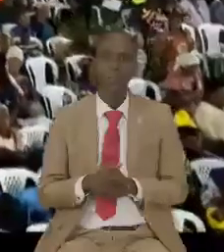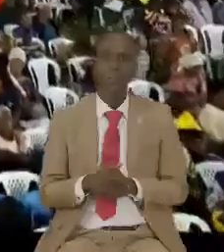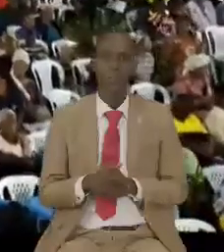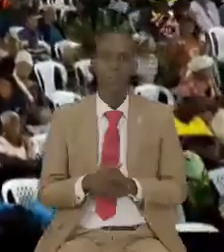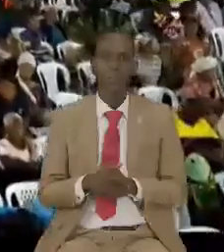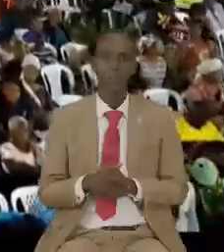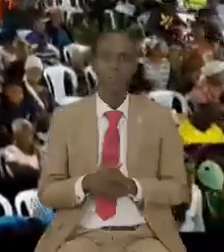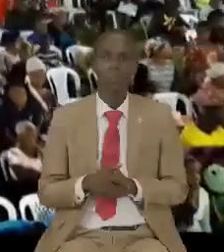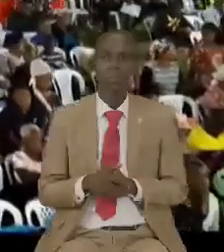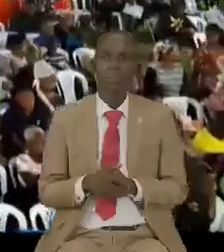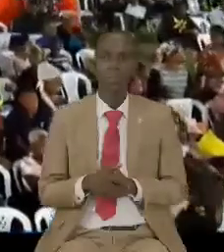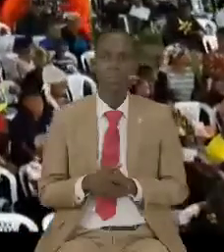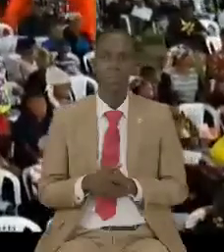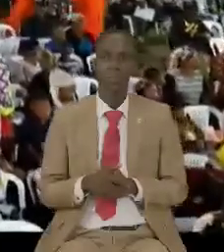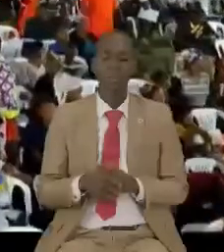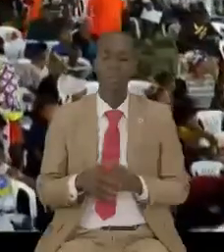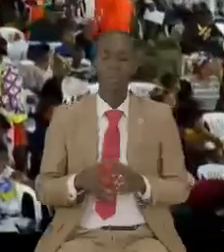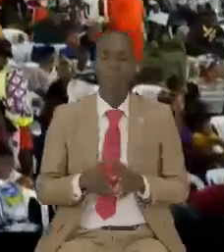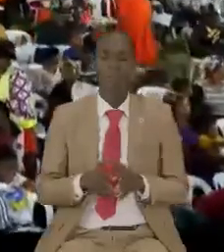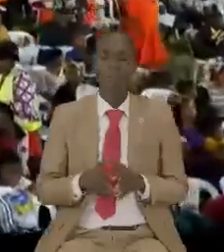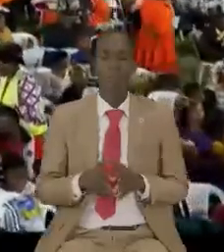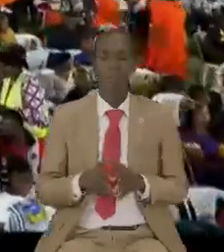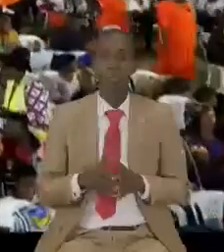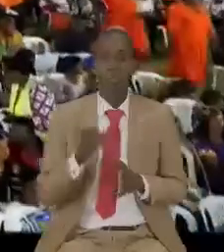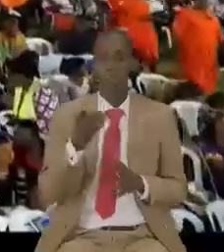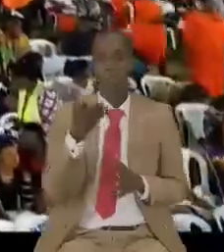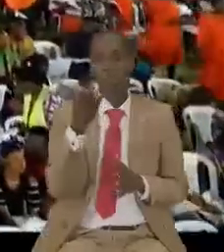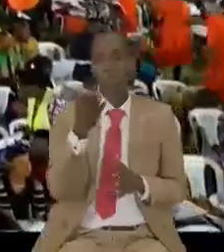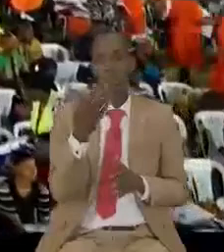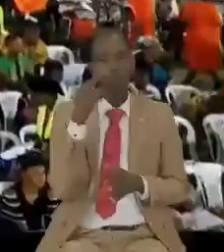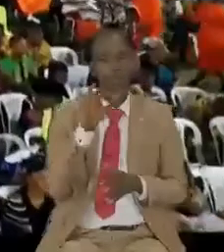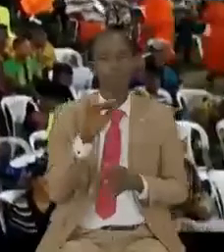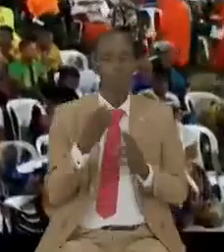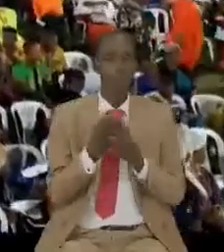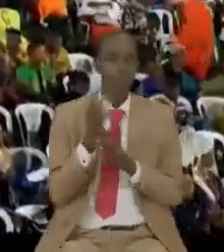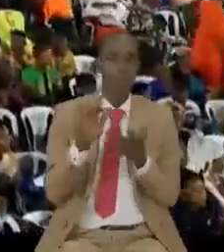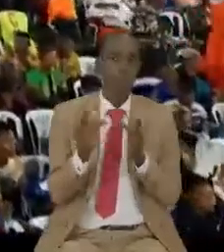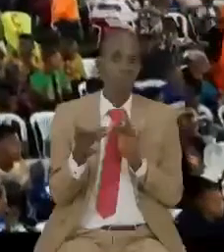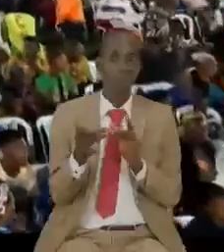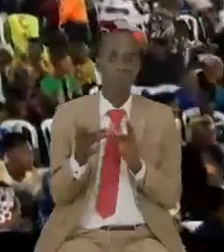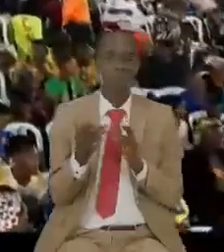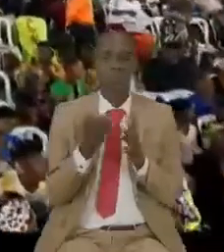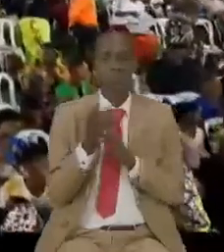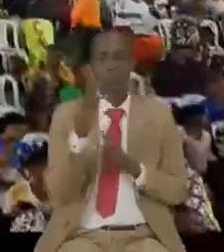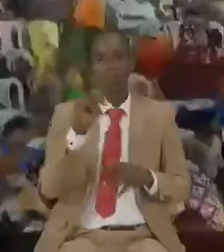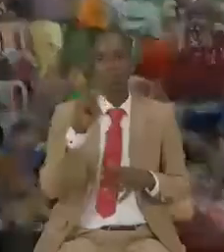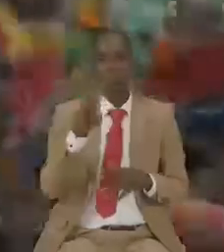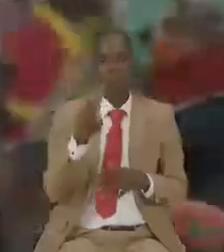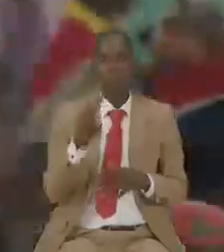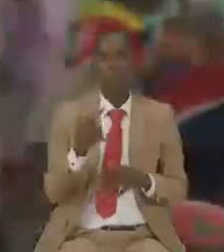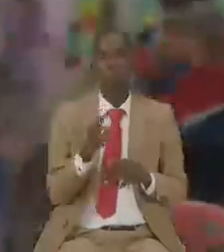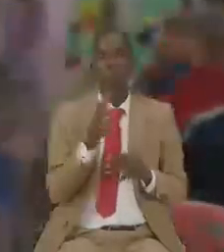Online audience, get ready. This night is your night of miracle.